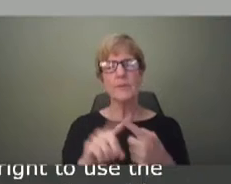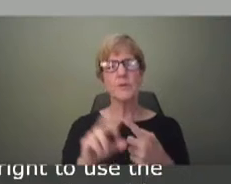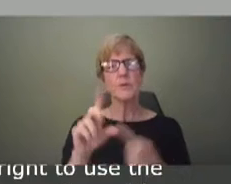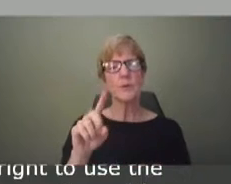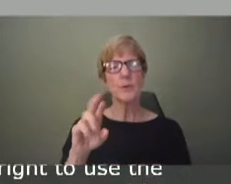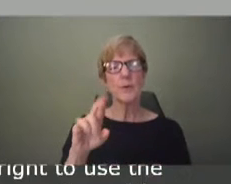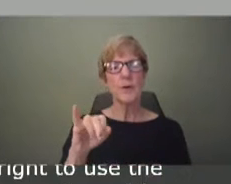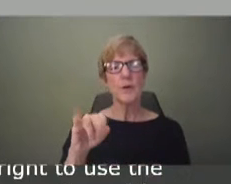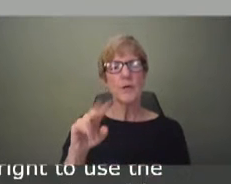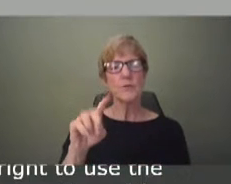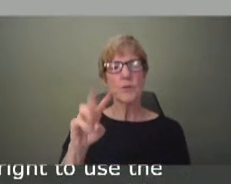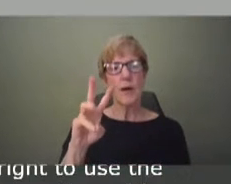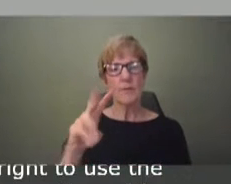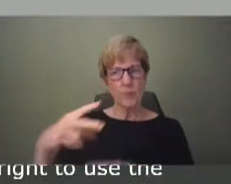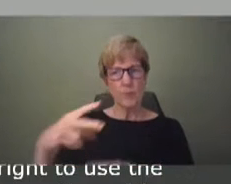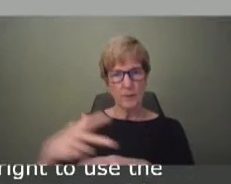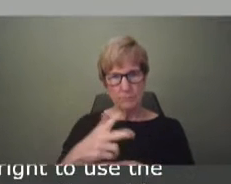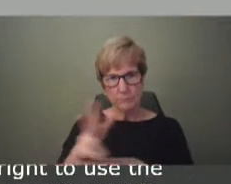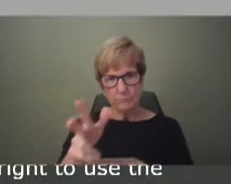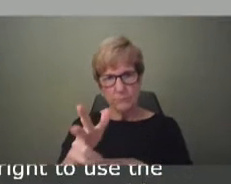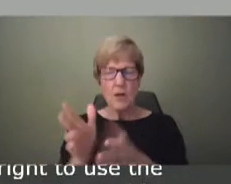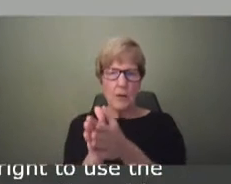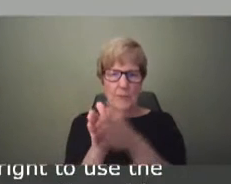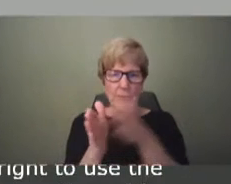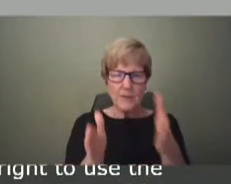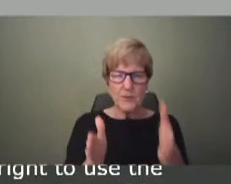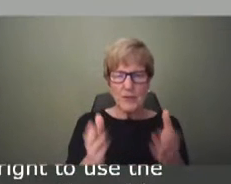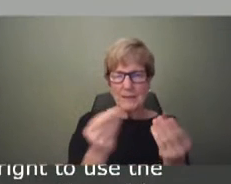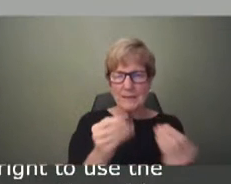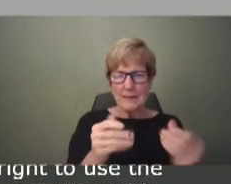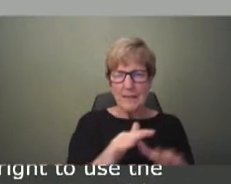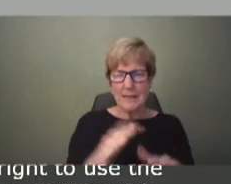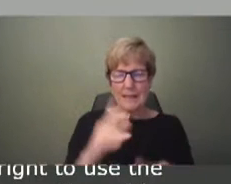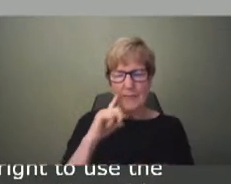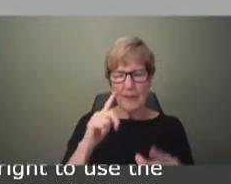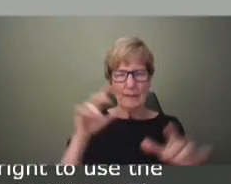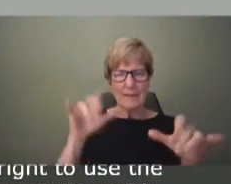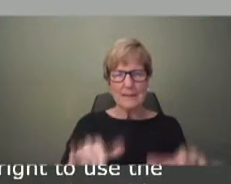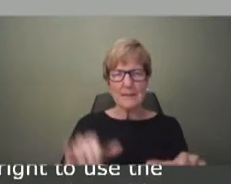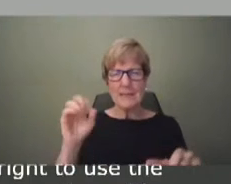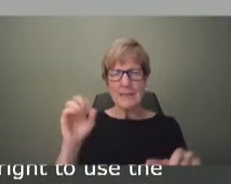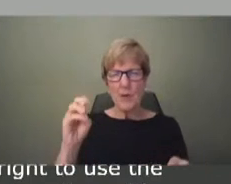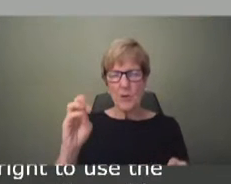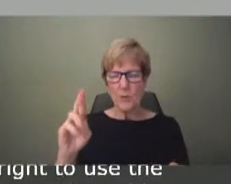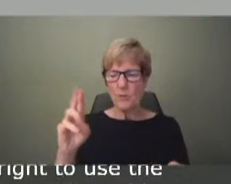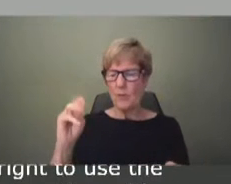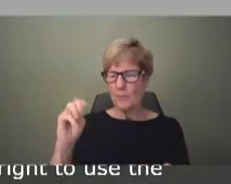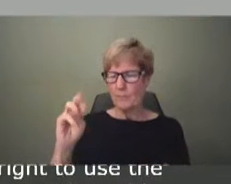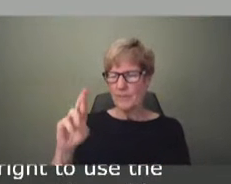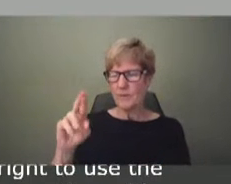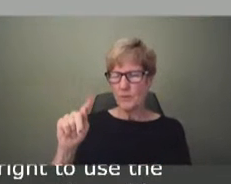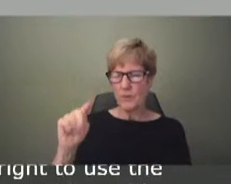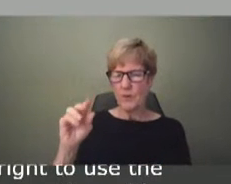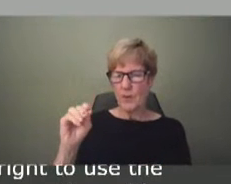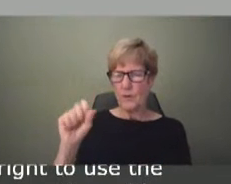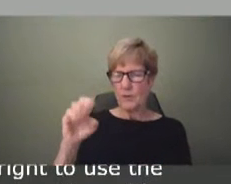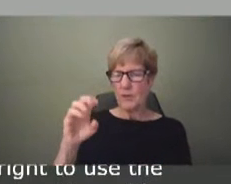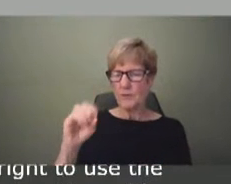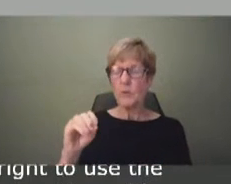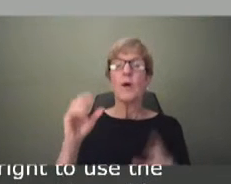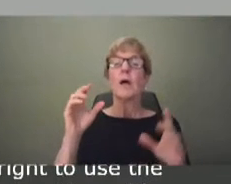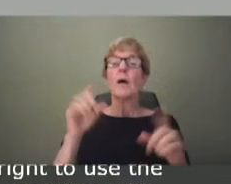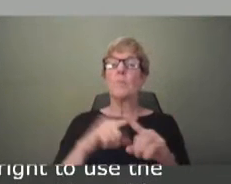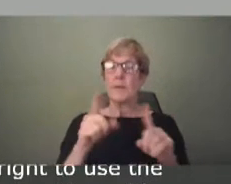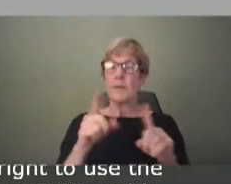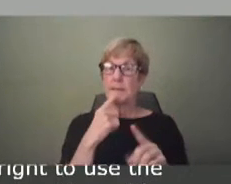located on the adjacent parcel which I believe is under the same ownership uh Mr tusco can can confirm that uh but it does state that